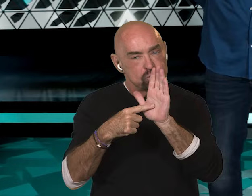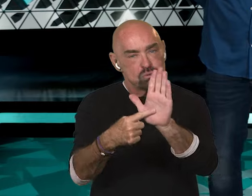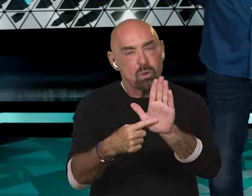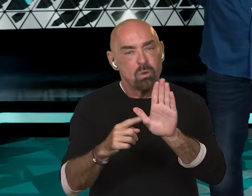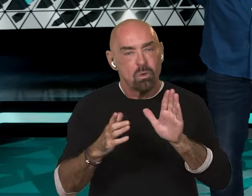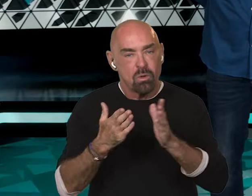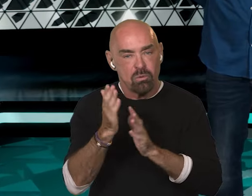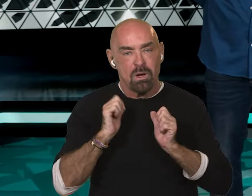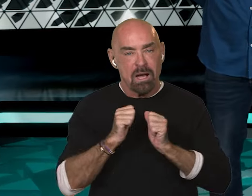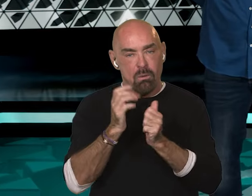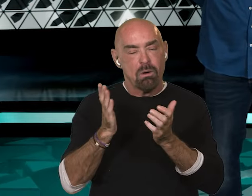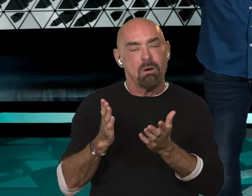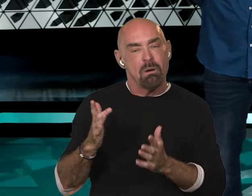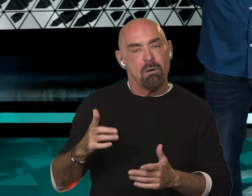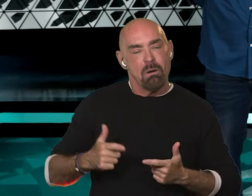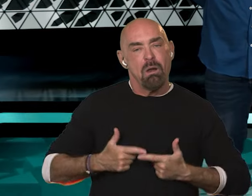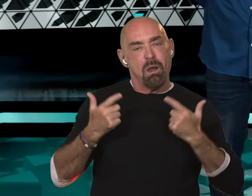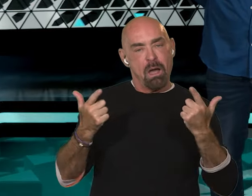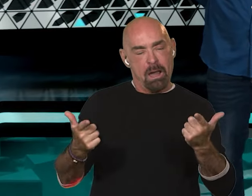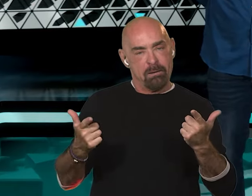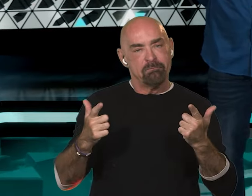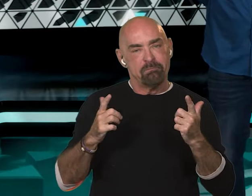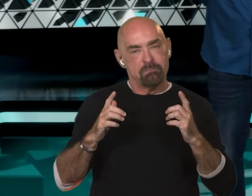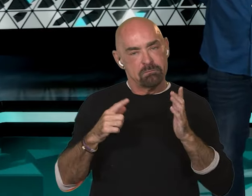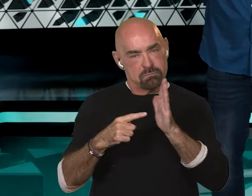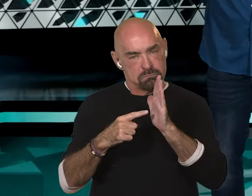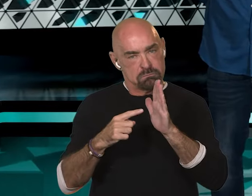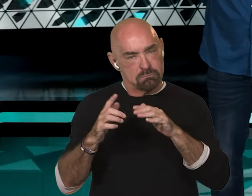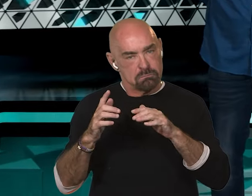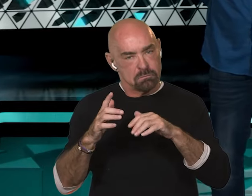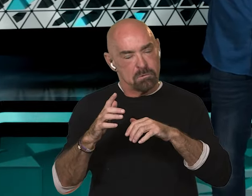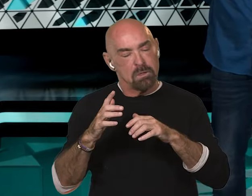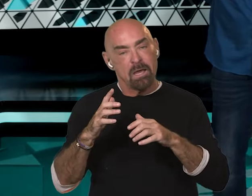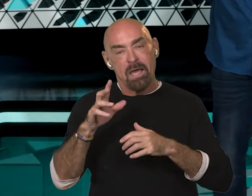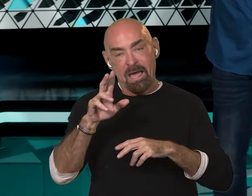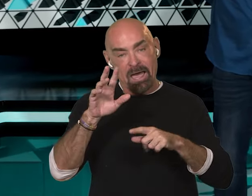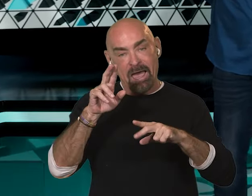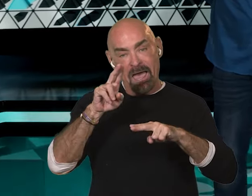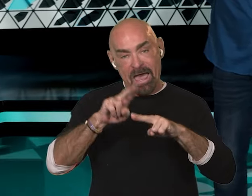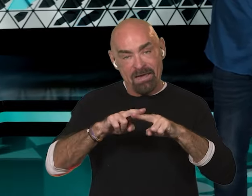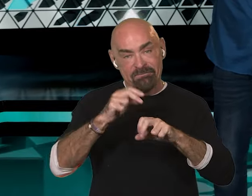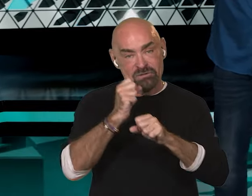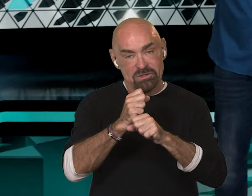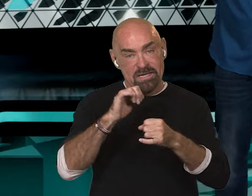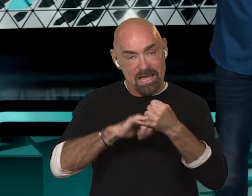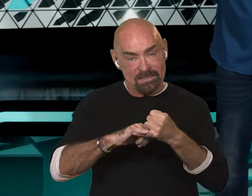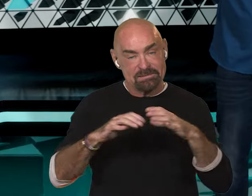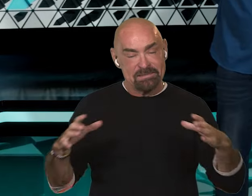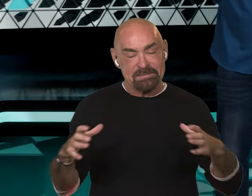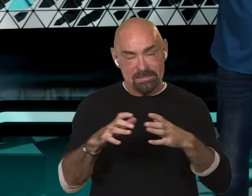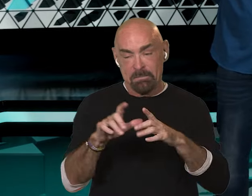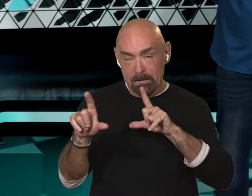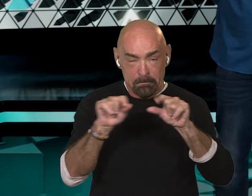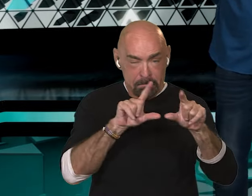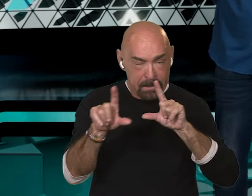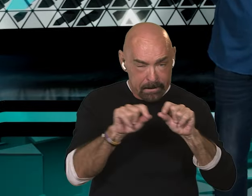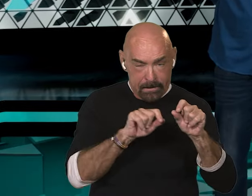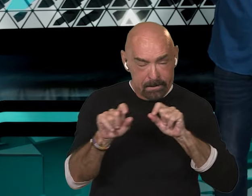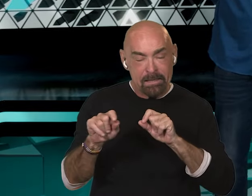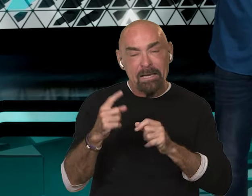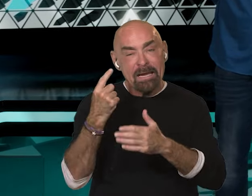media and highlight them during our upcoming live shows. To give you an idea of what we're looking for, the FGS team handpicked some of the